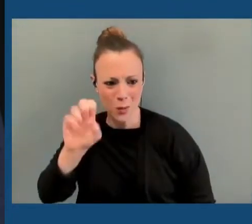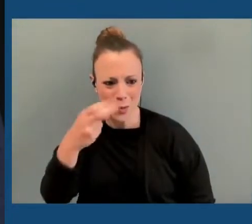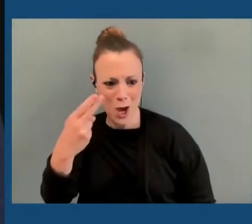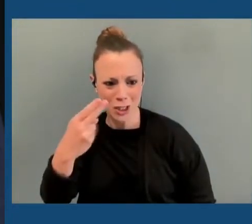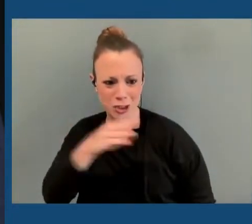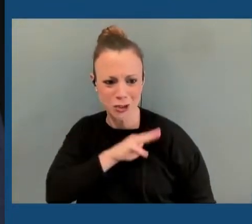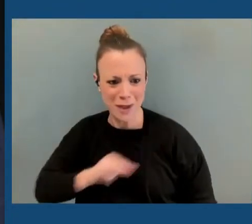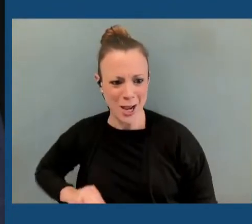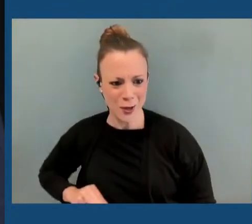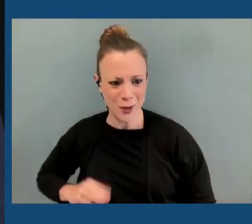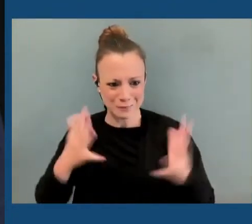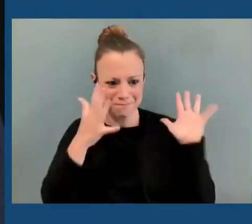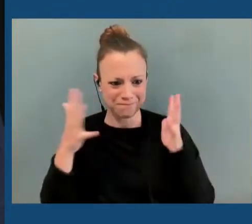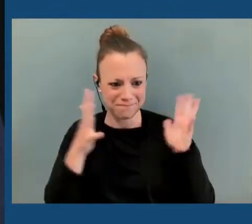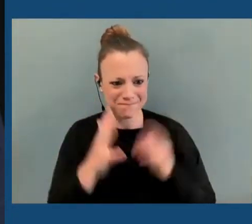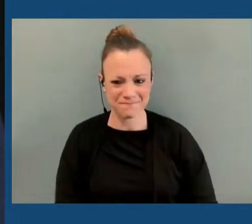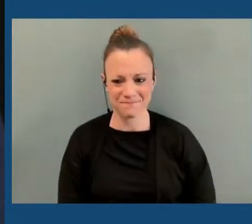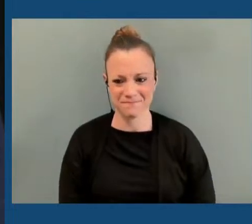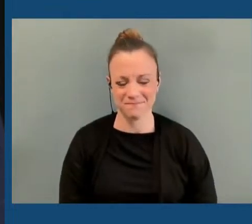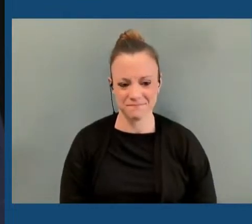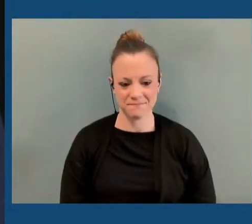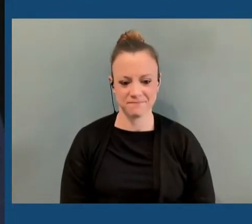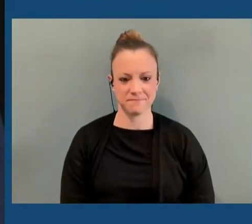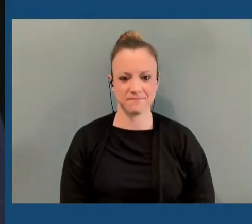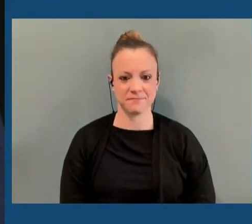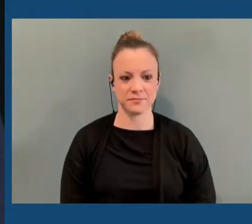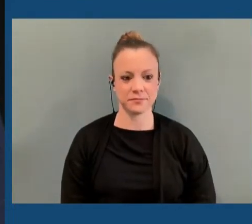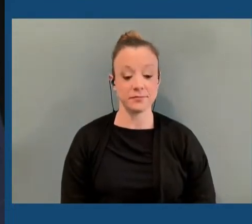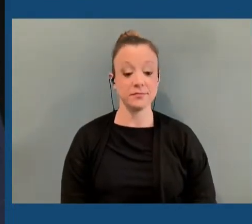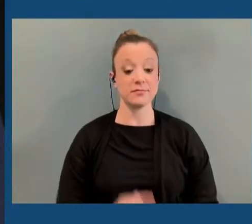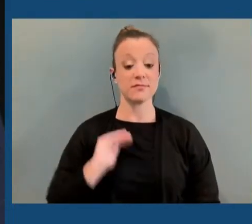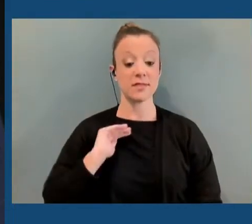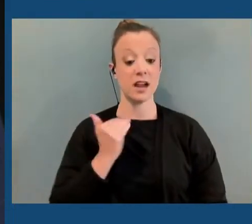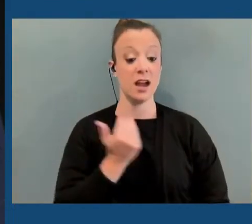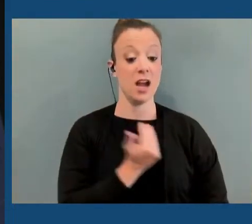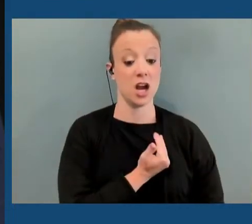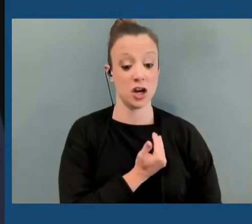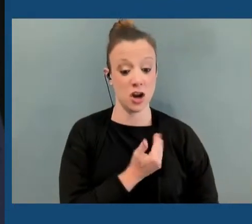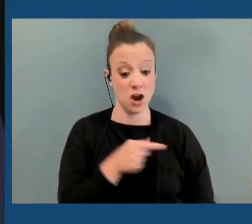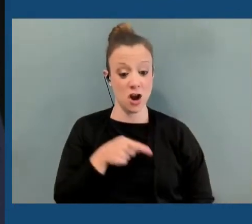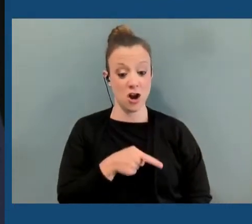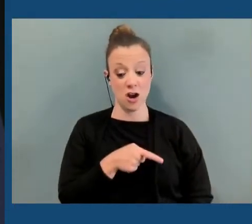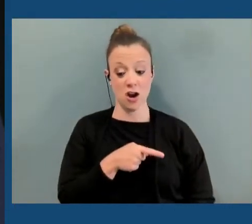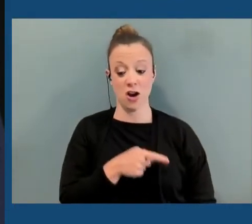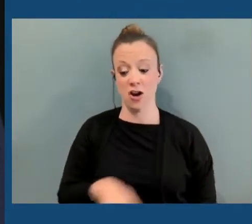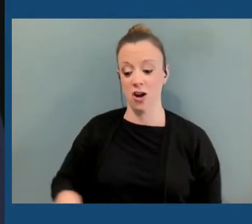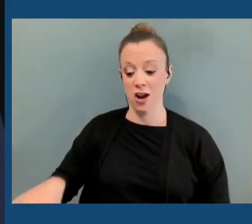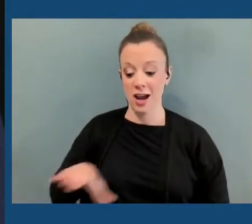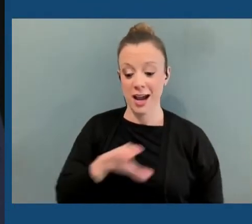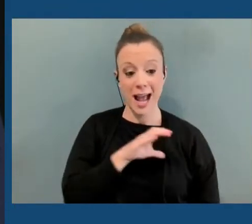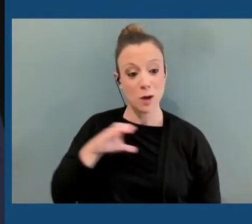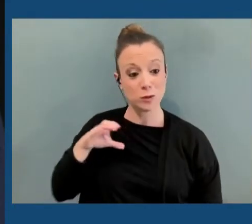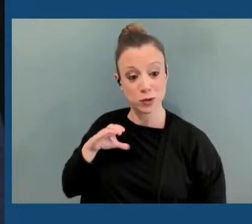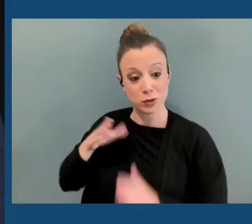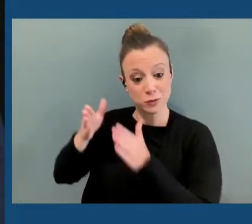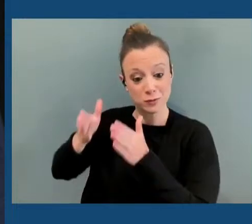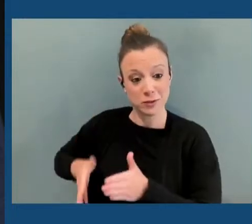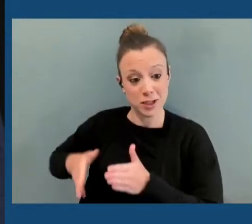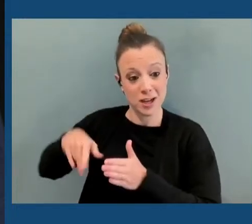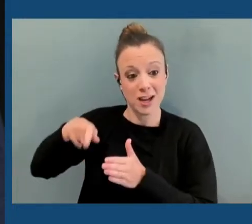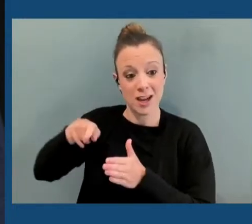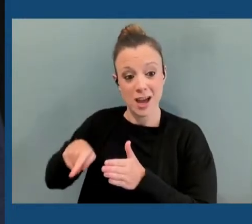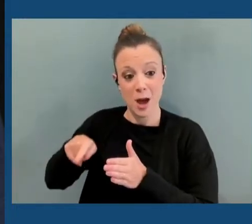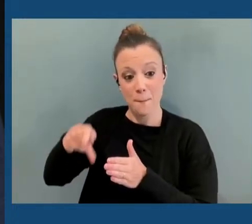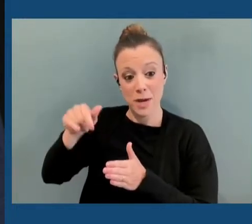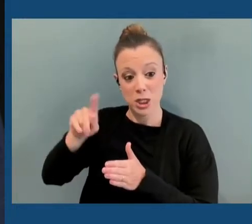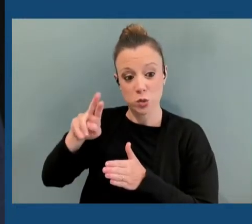And our common councilor, Patrona Jones-Rouser, thank you for your leadership of this great community, and many of the